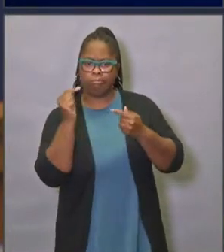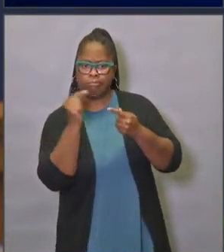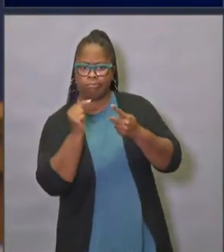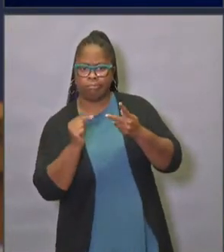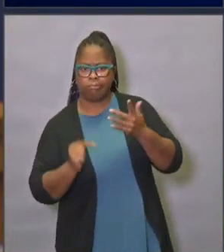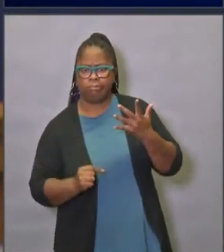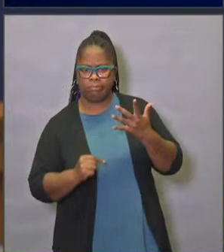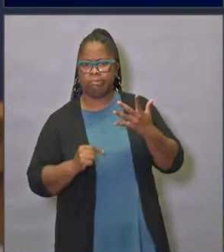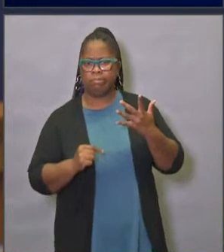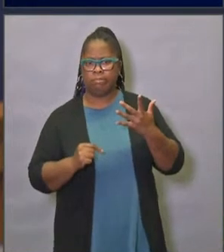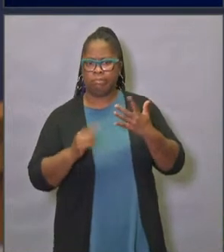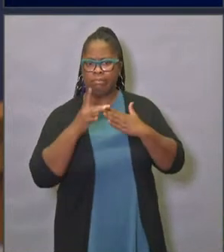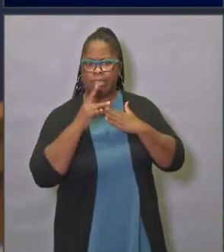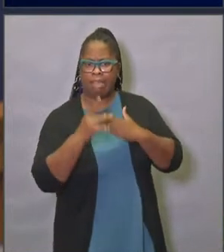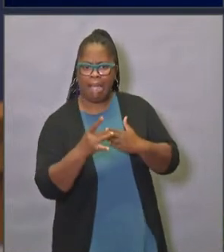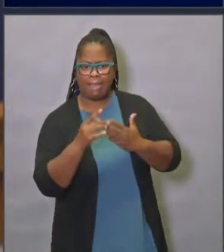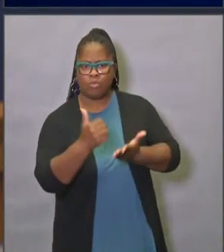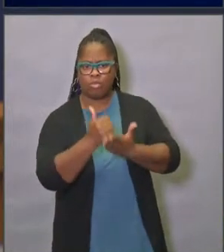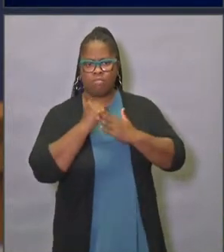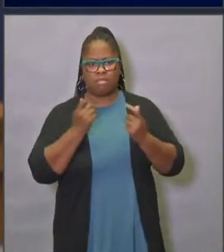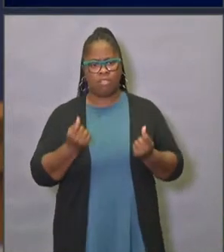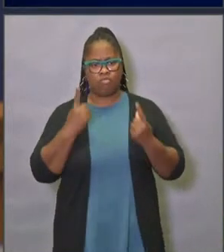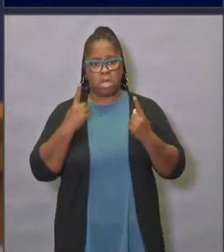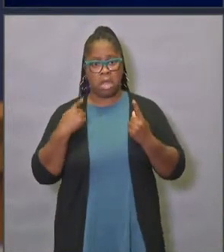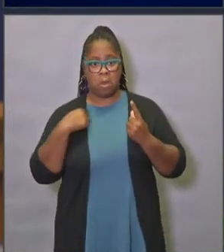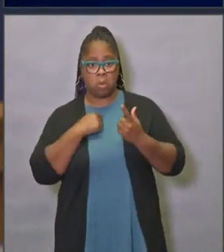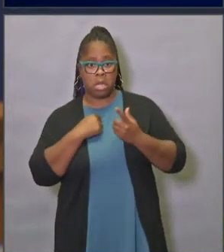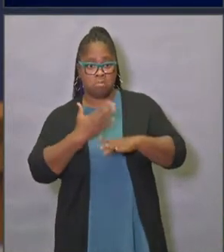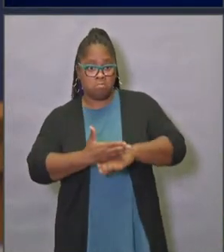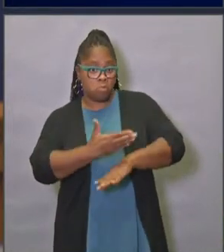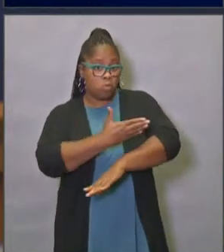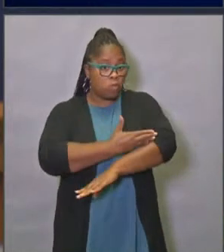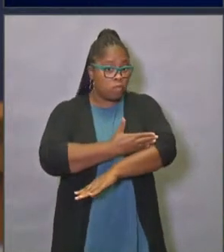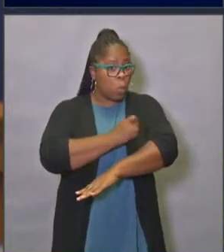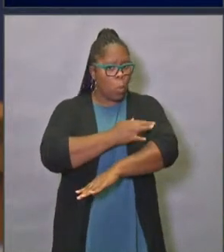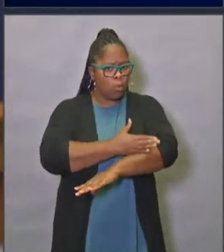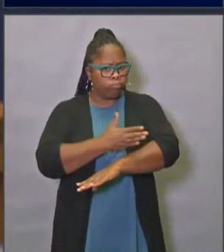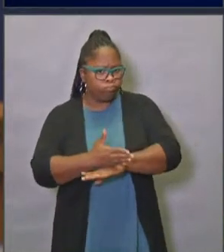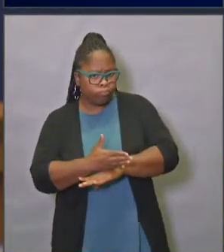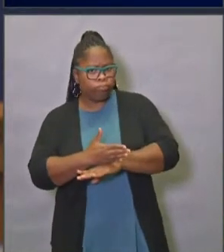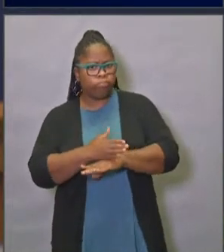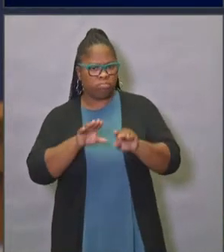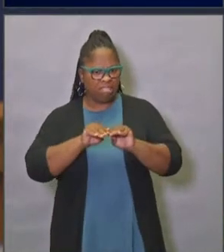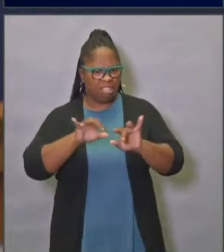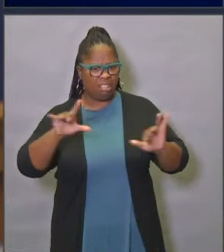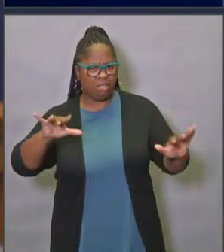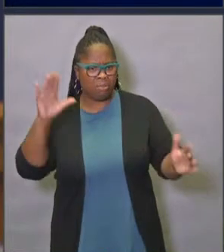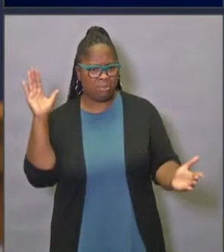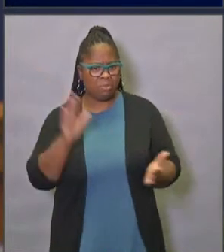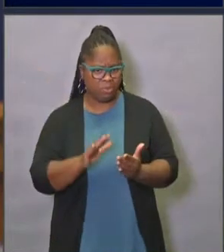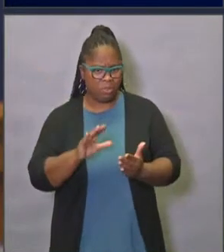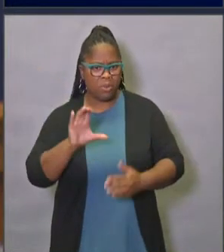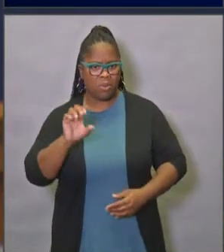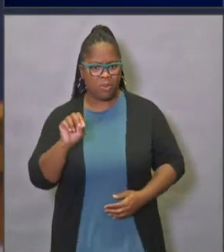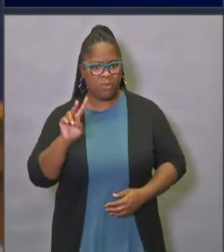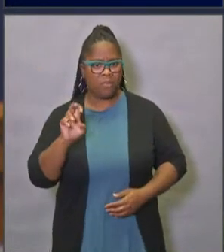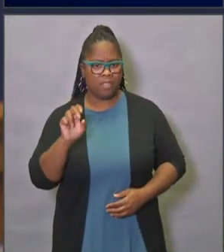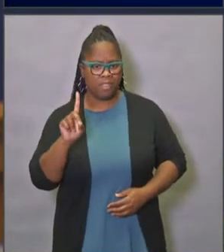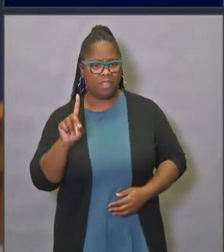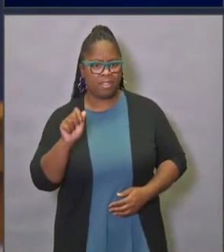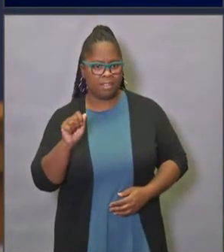we're using to understand how well we do as a county to slow the spread of COVID-19. And what we know from our